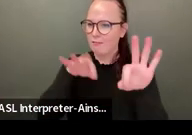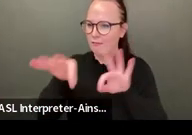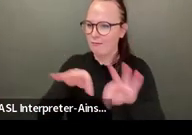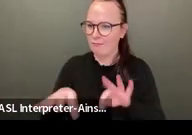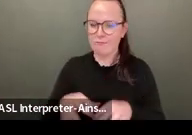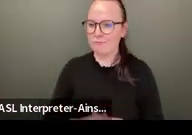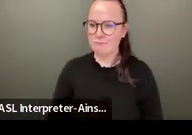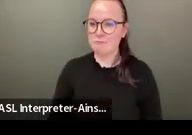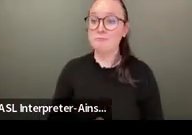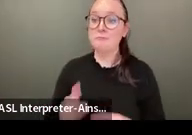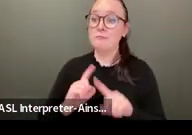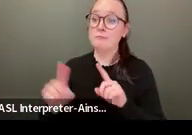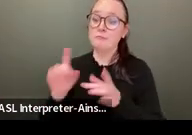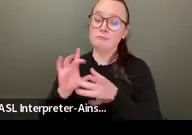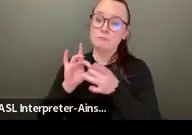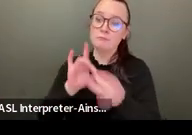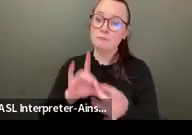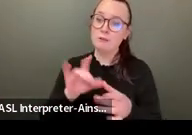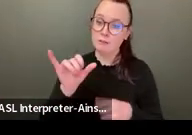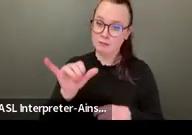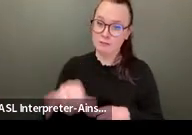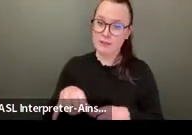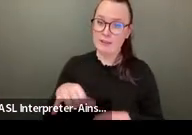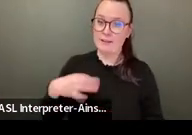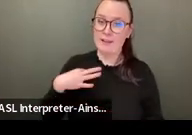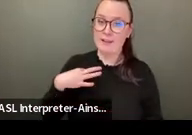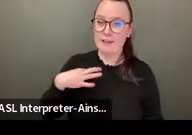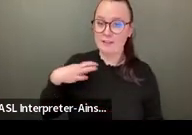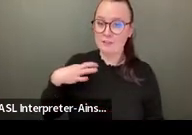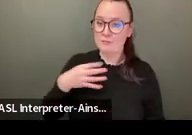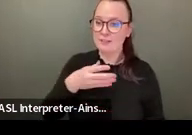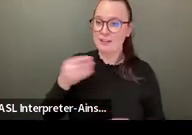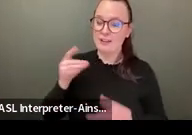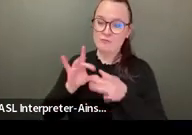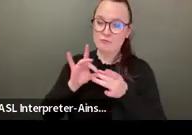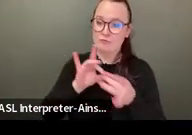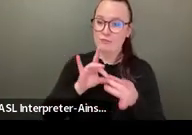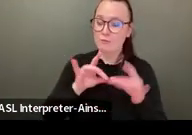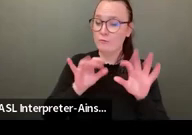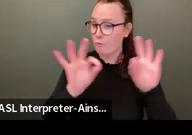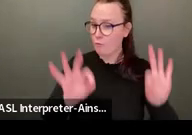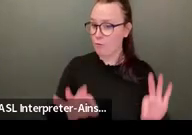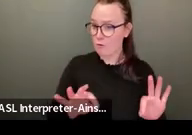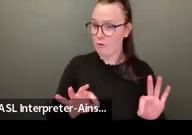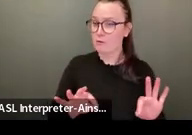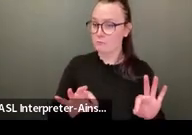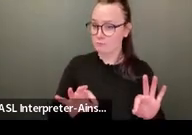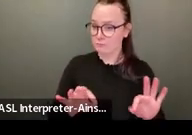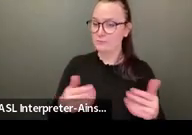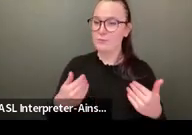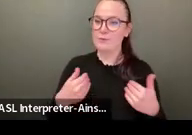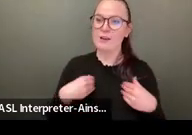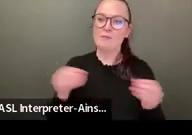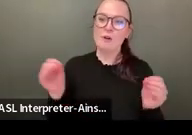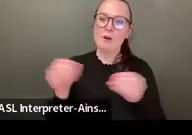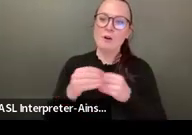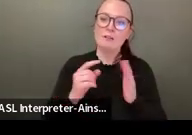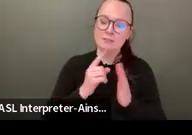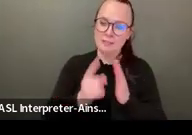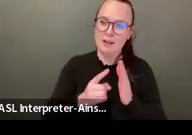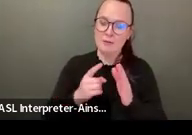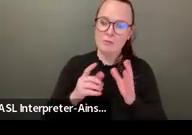However, related to that, eligibility and related forms, we do have an office hour that